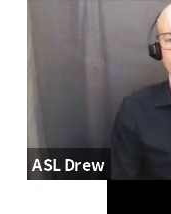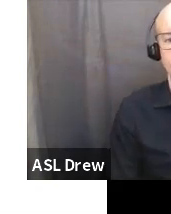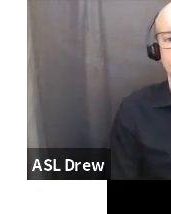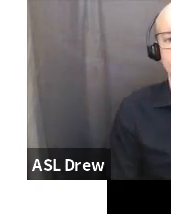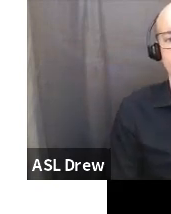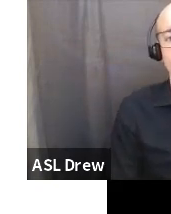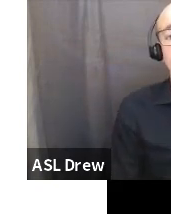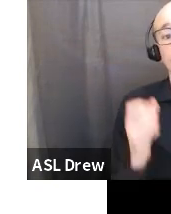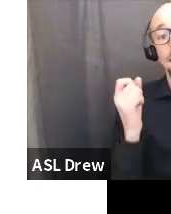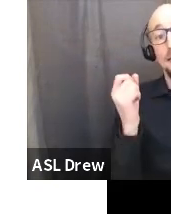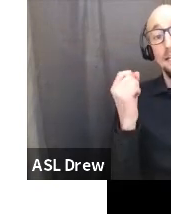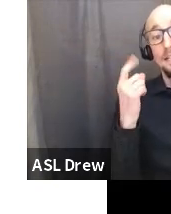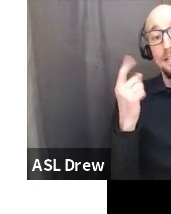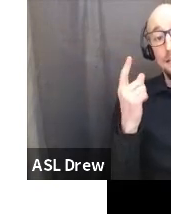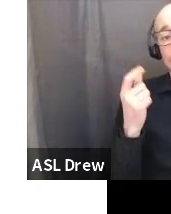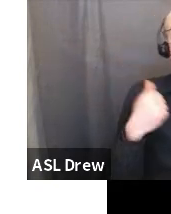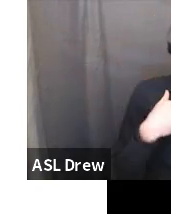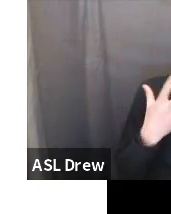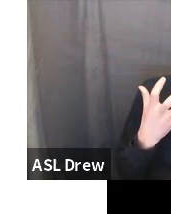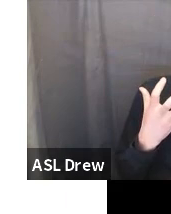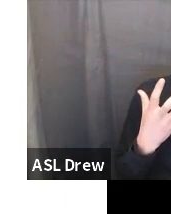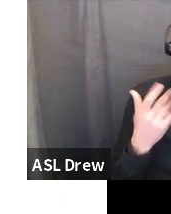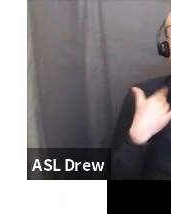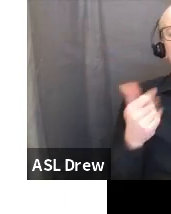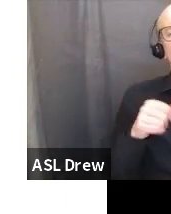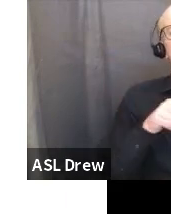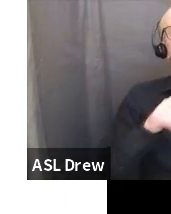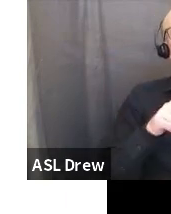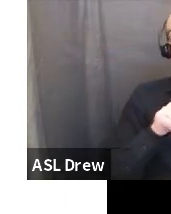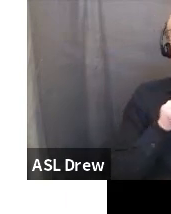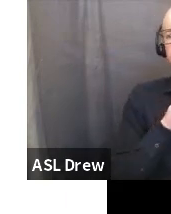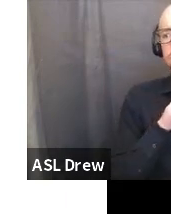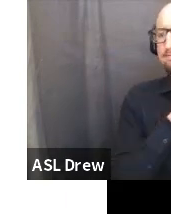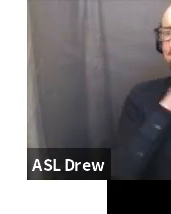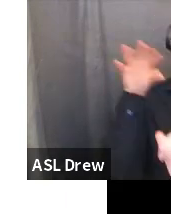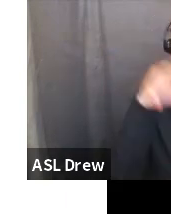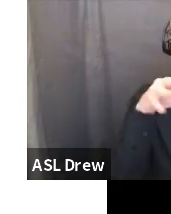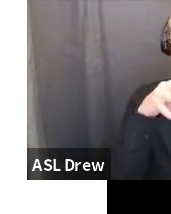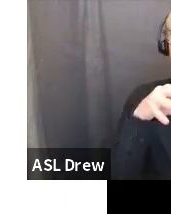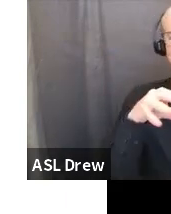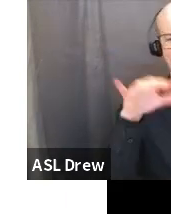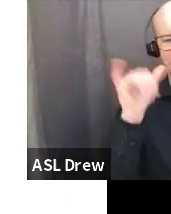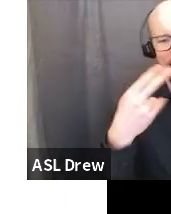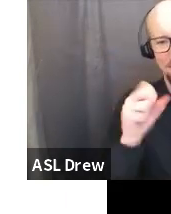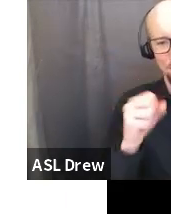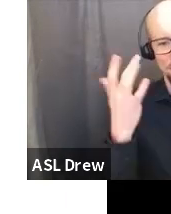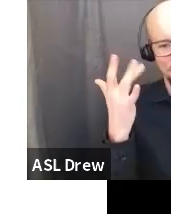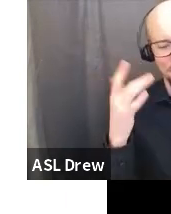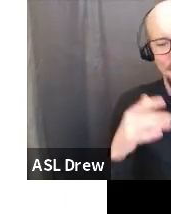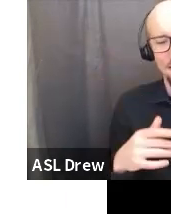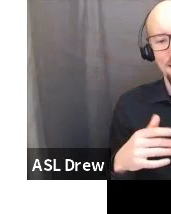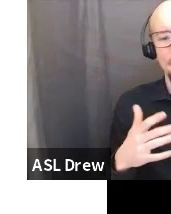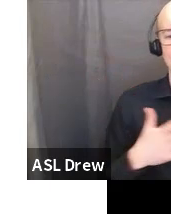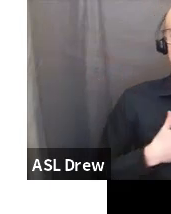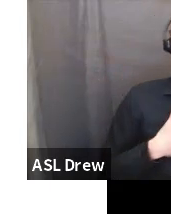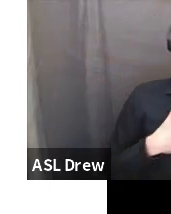But I wanted to highlight Whitney Young because my rough sense